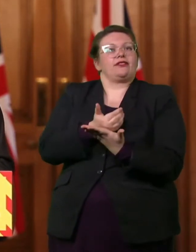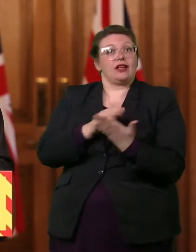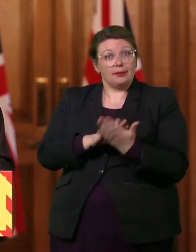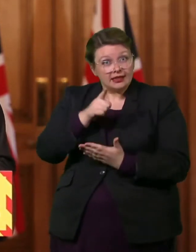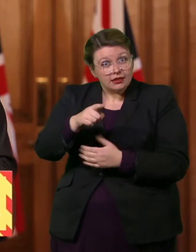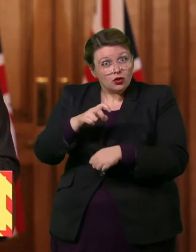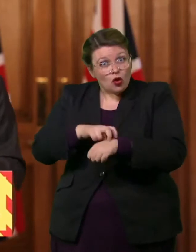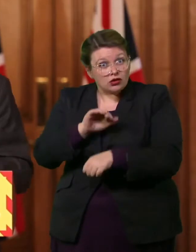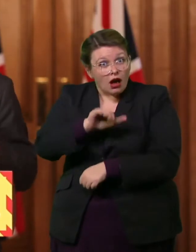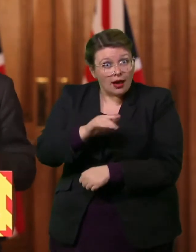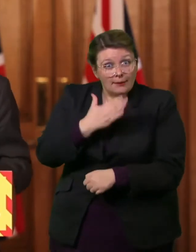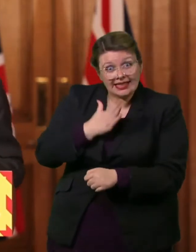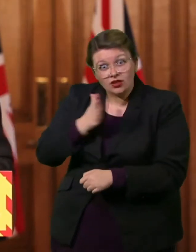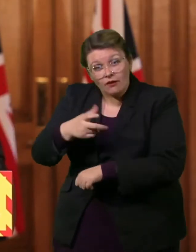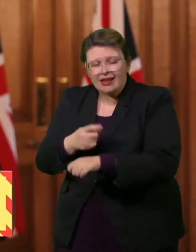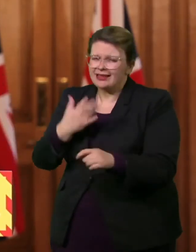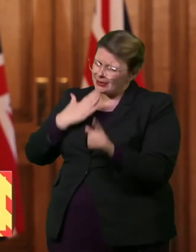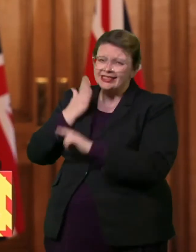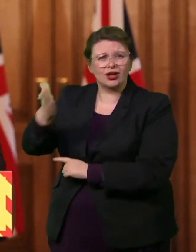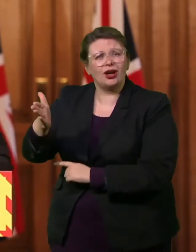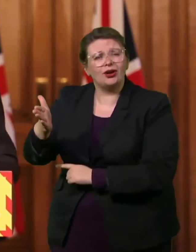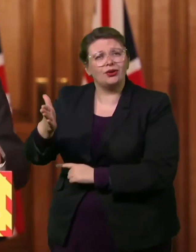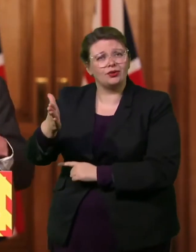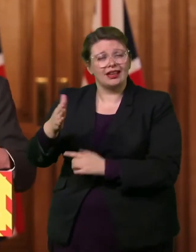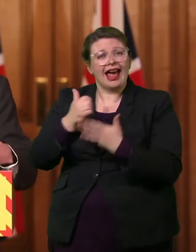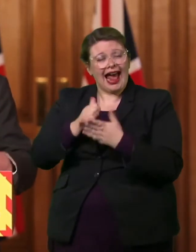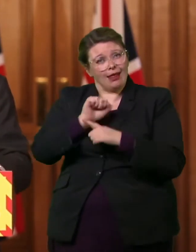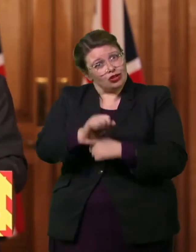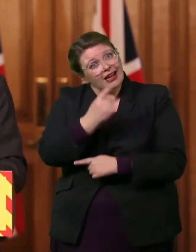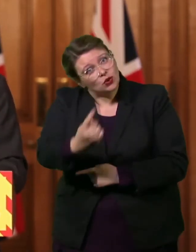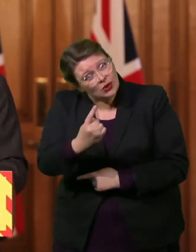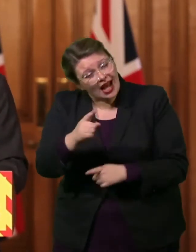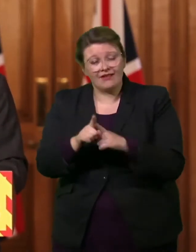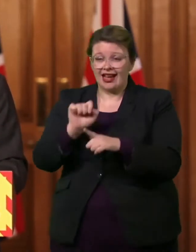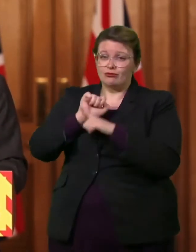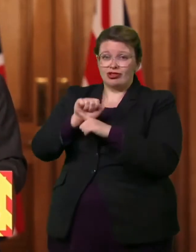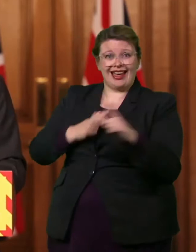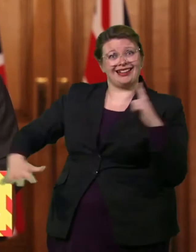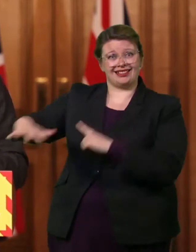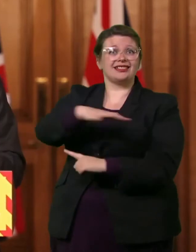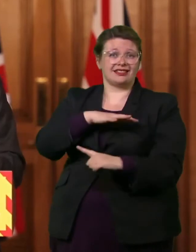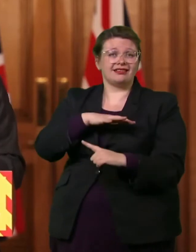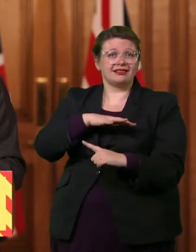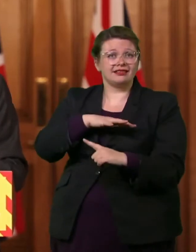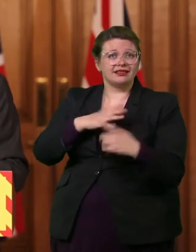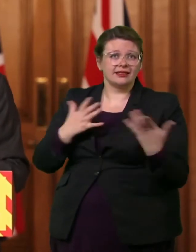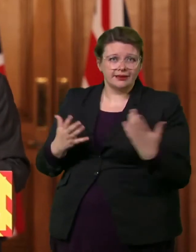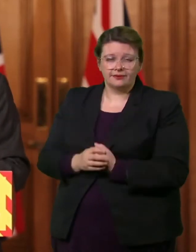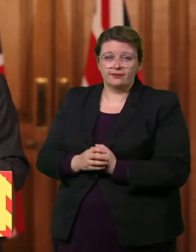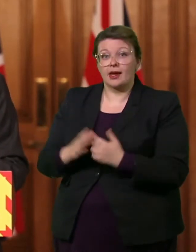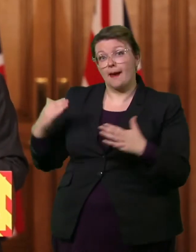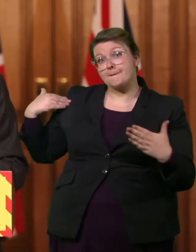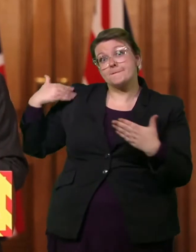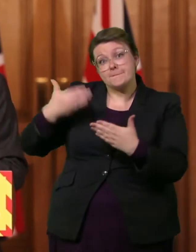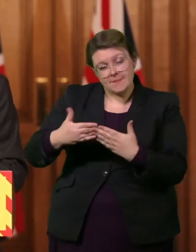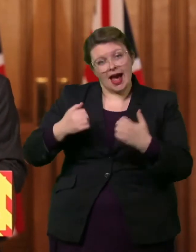you. Now, throughout our vaccination programme, we've focused on protecting those at greatest clinical need. And this is the final thing I want to turn